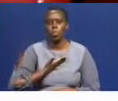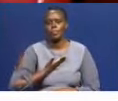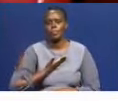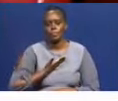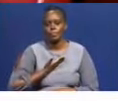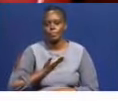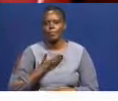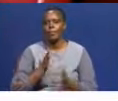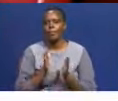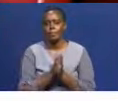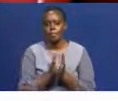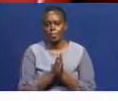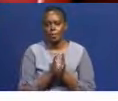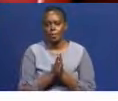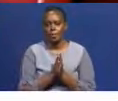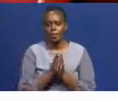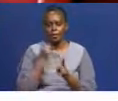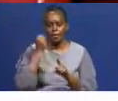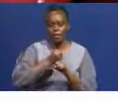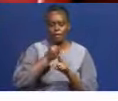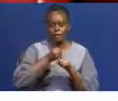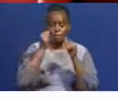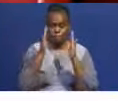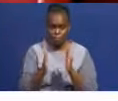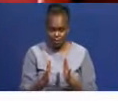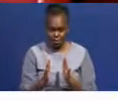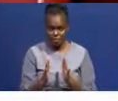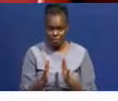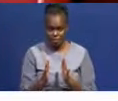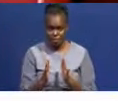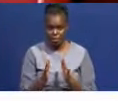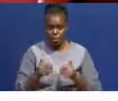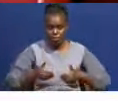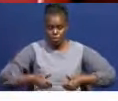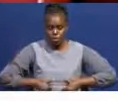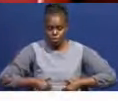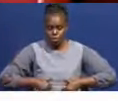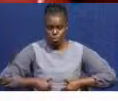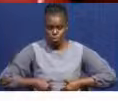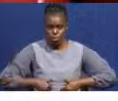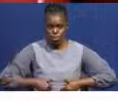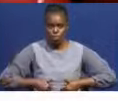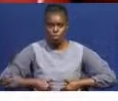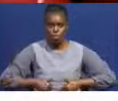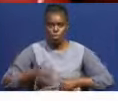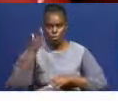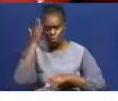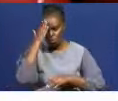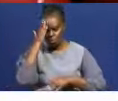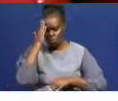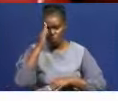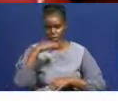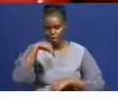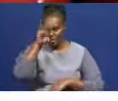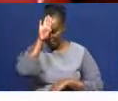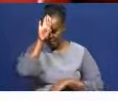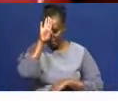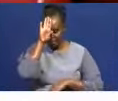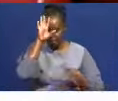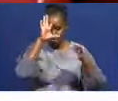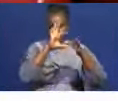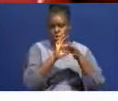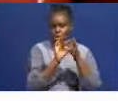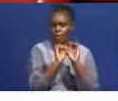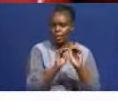and I am one of those fighters of the young generation. And I know they were very disappointed that I did not